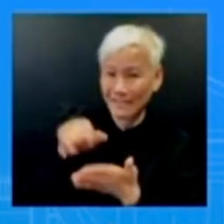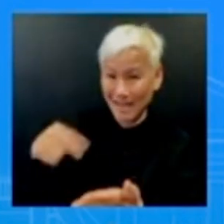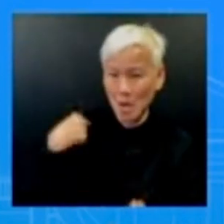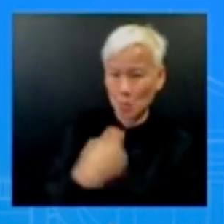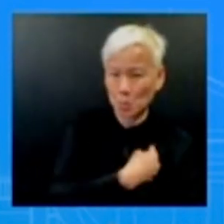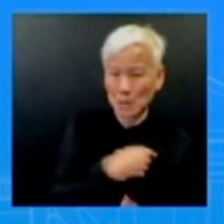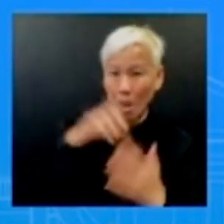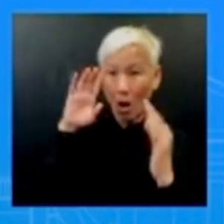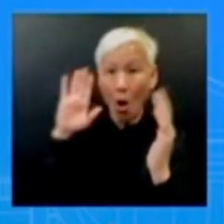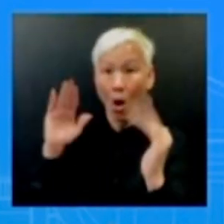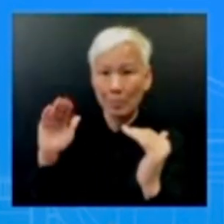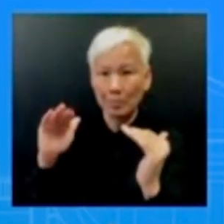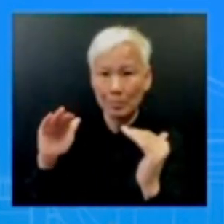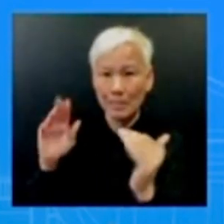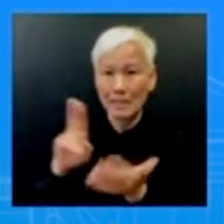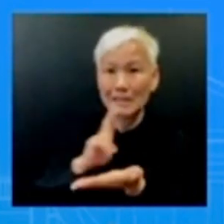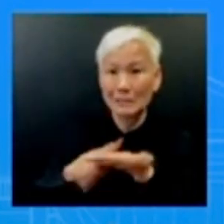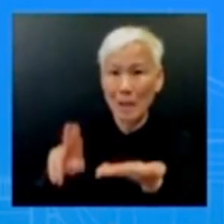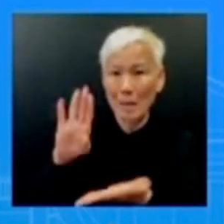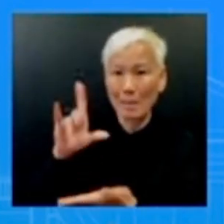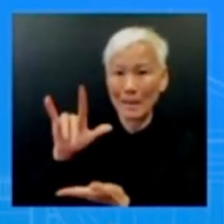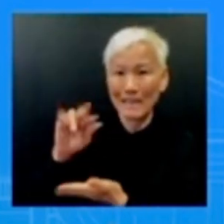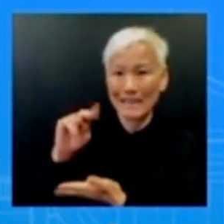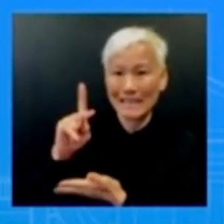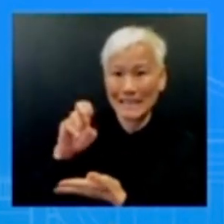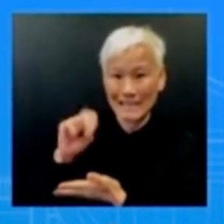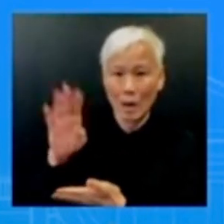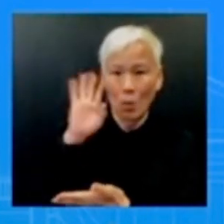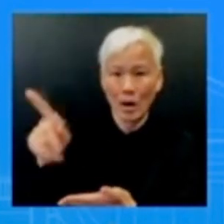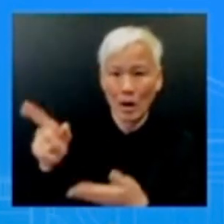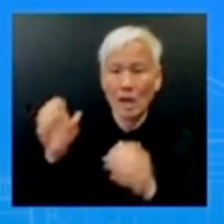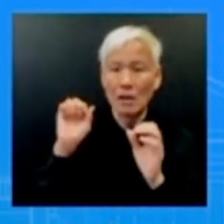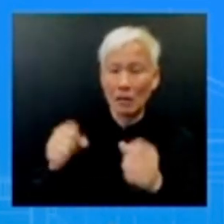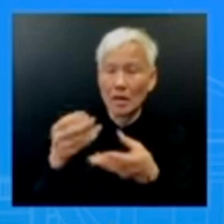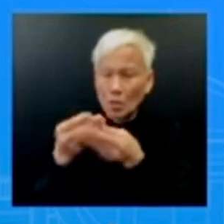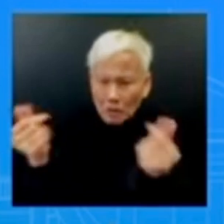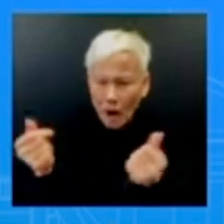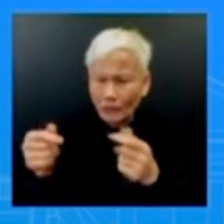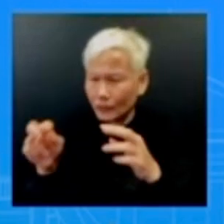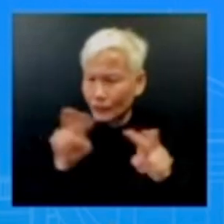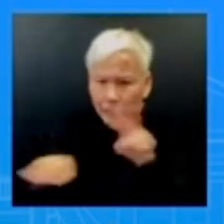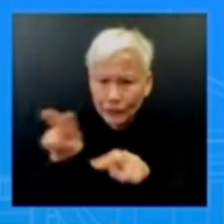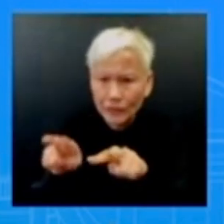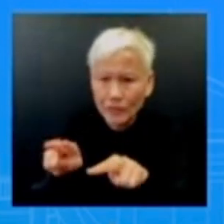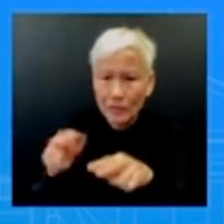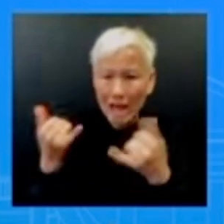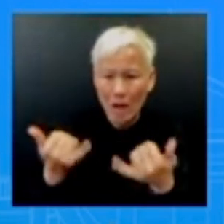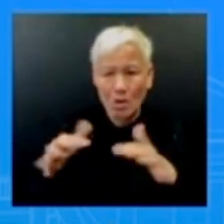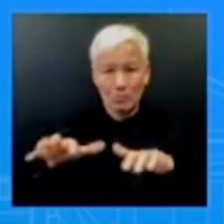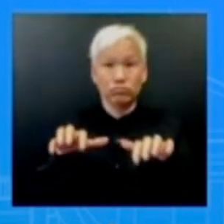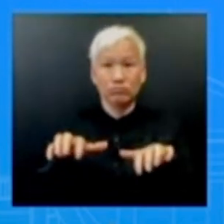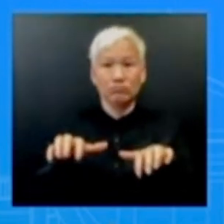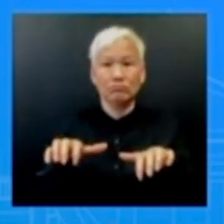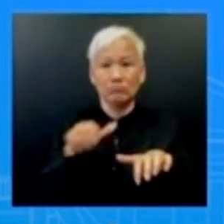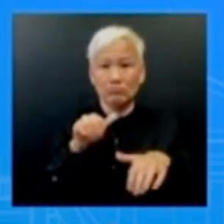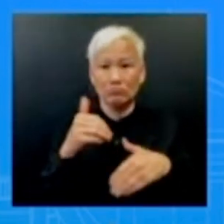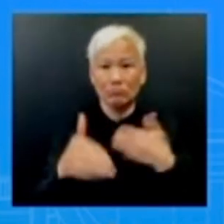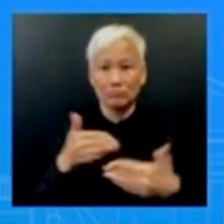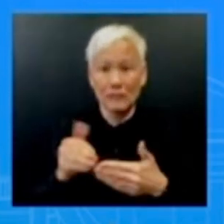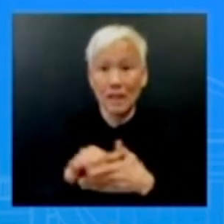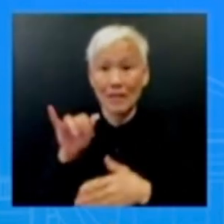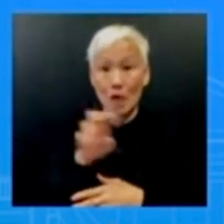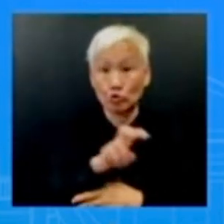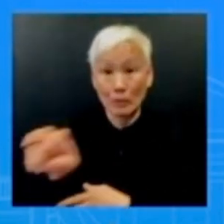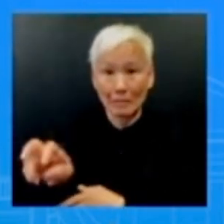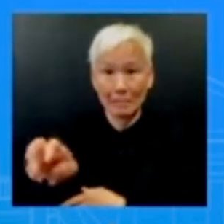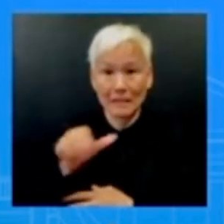get thawed for us, because they are frozen. And of course, that trip didn't happen yet, so those lines